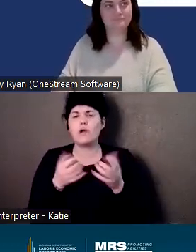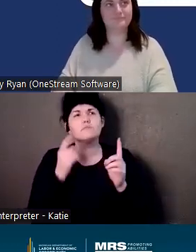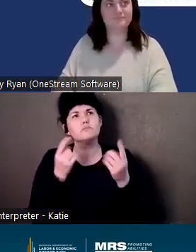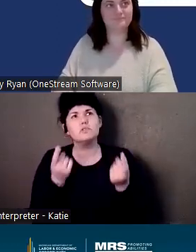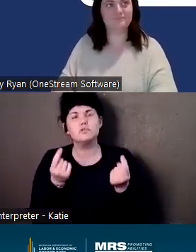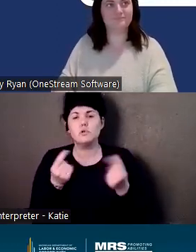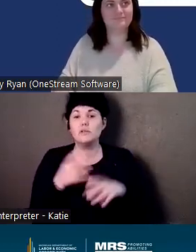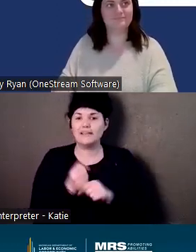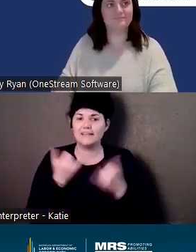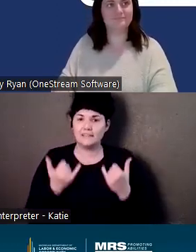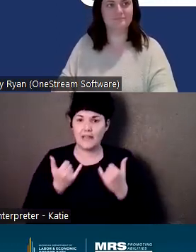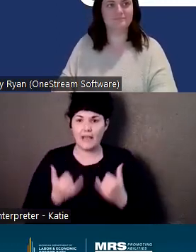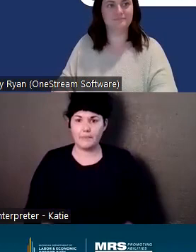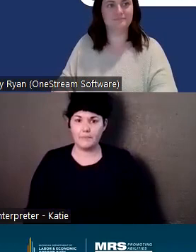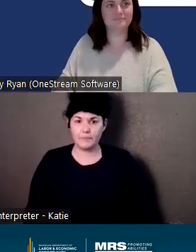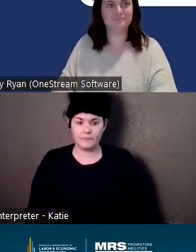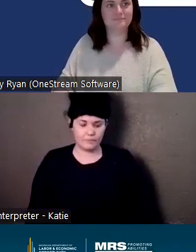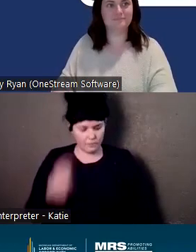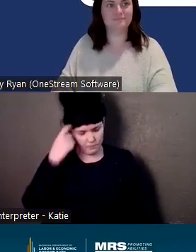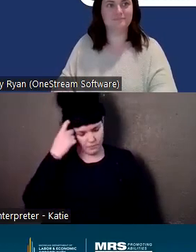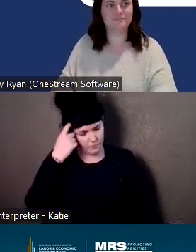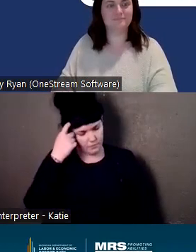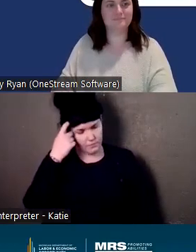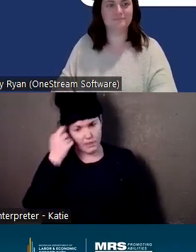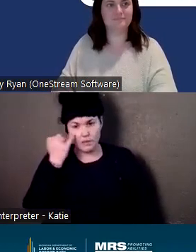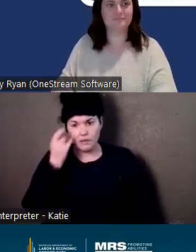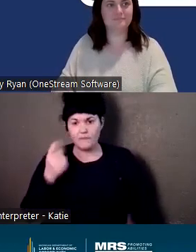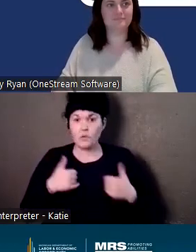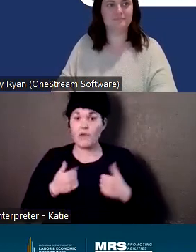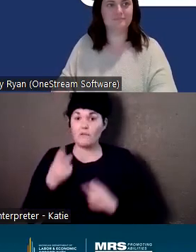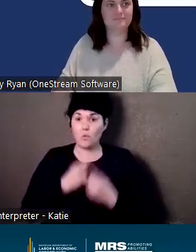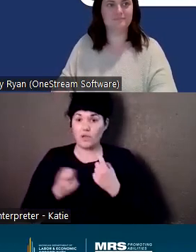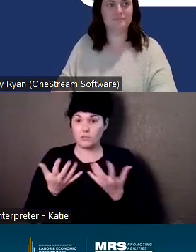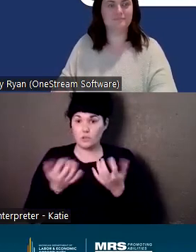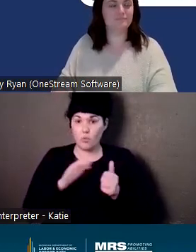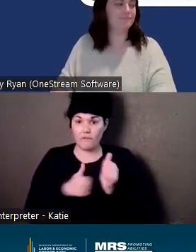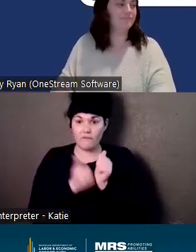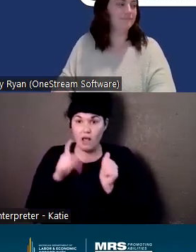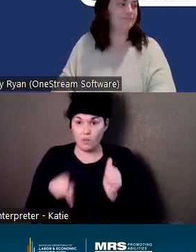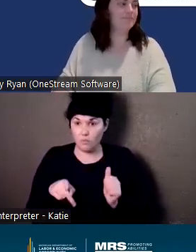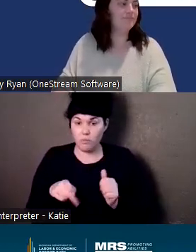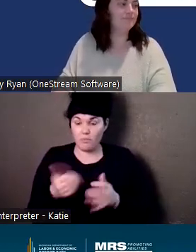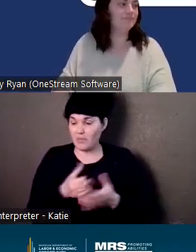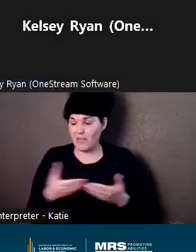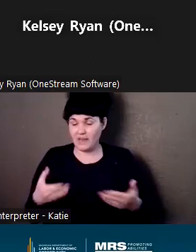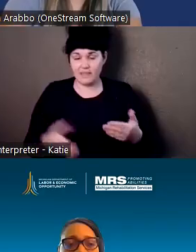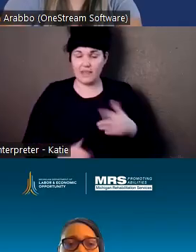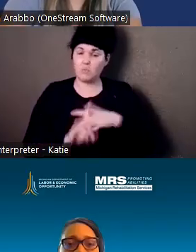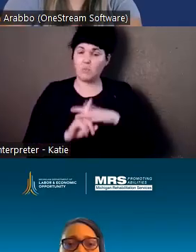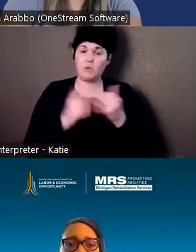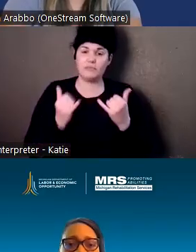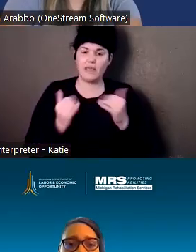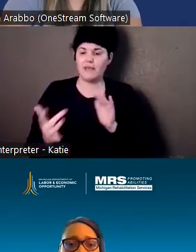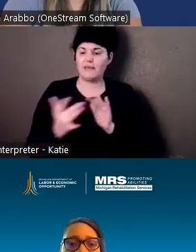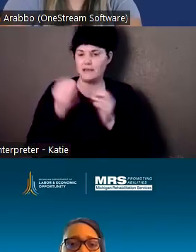today. If you have questions or want to follow up with anything that was mentioned today, contact information for